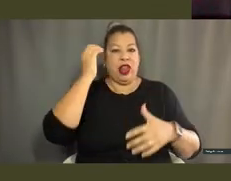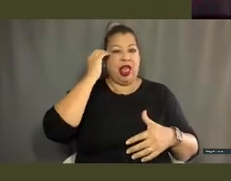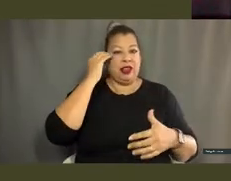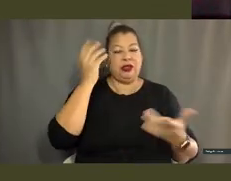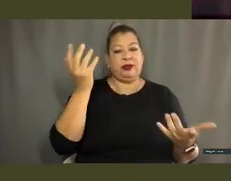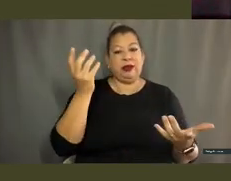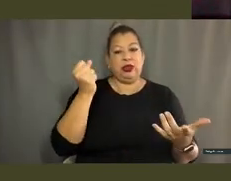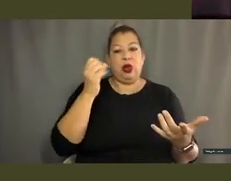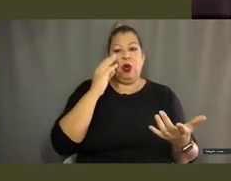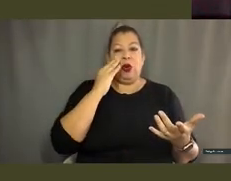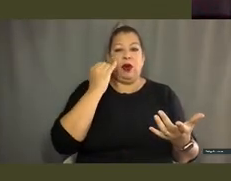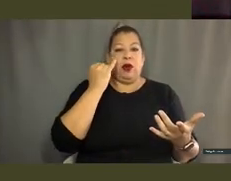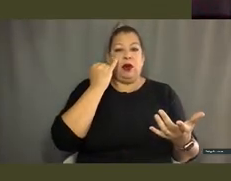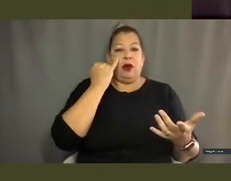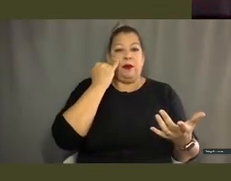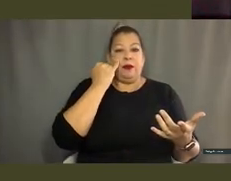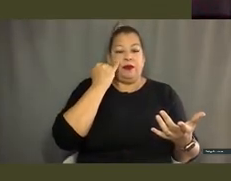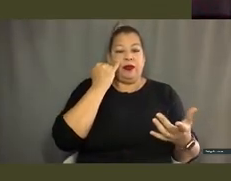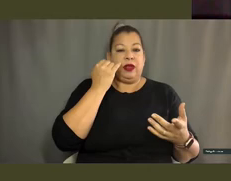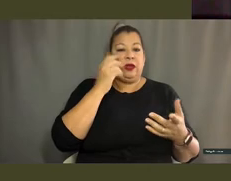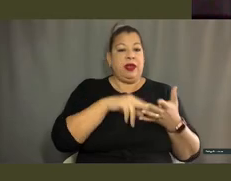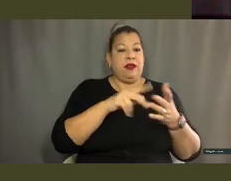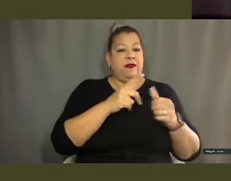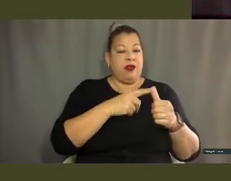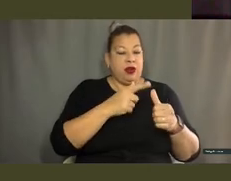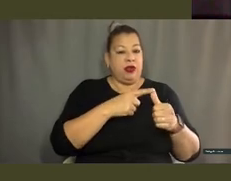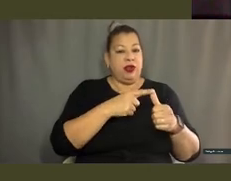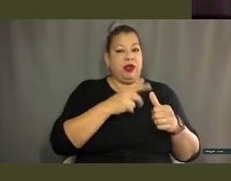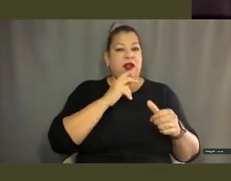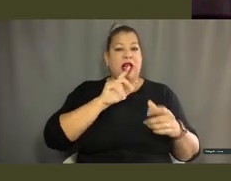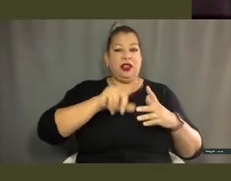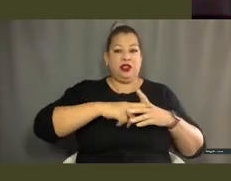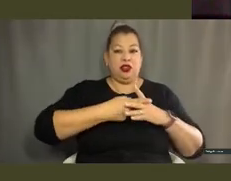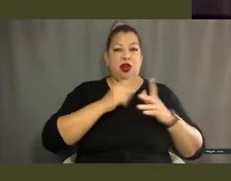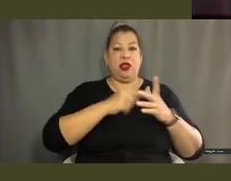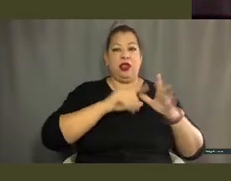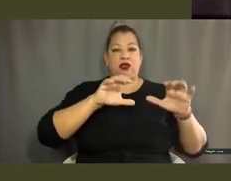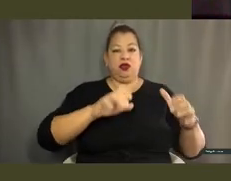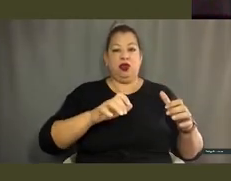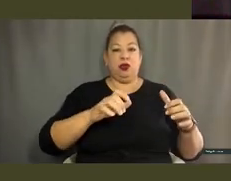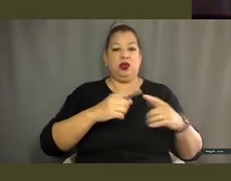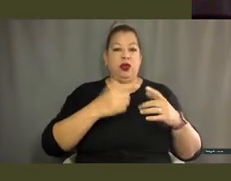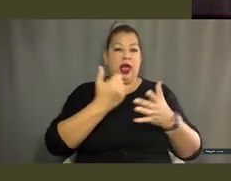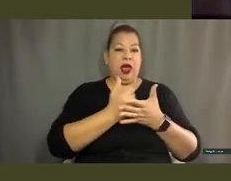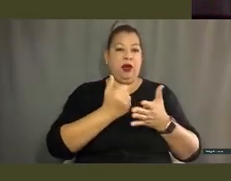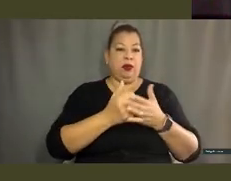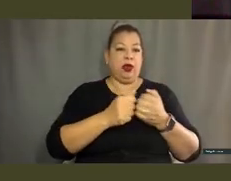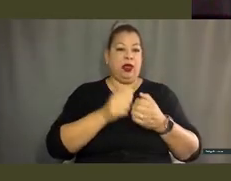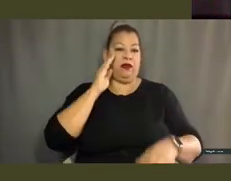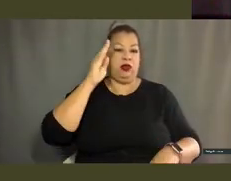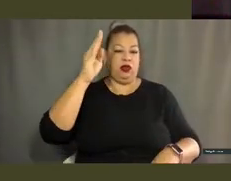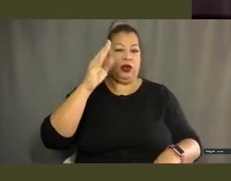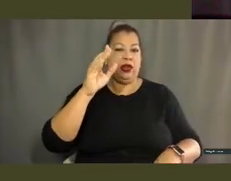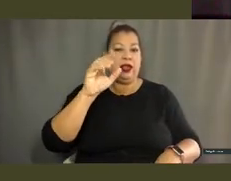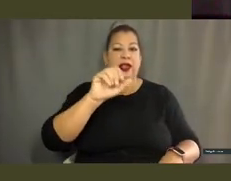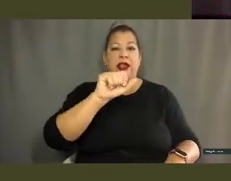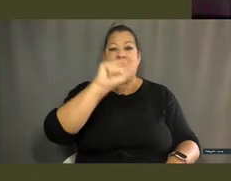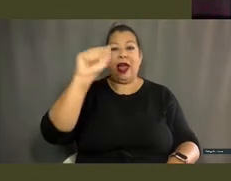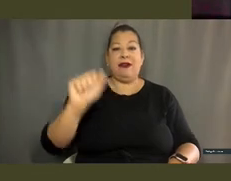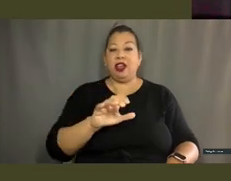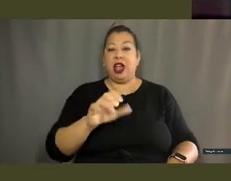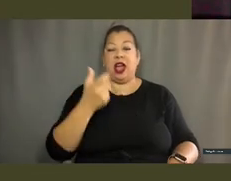I started educating people. I joined the Fridays for Future as the initiator in Africa. Then later I saw other